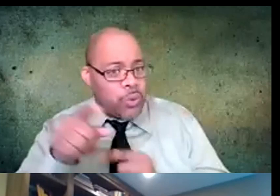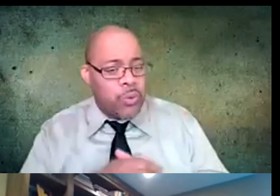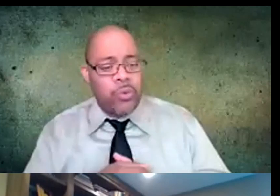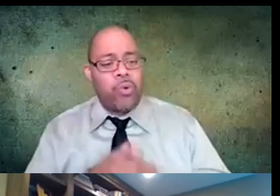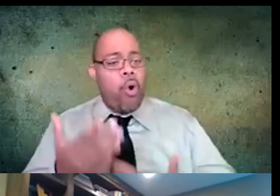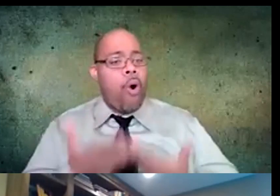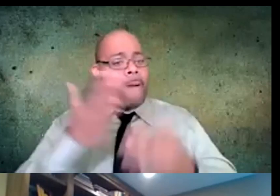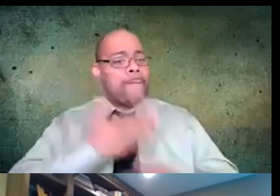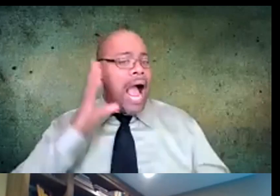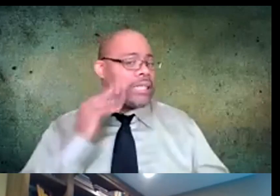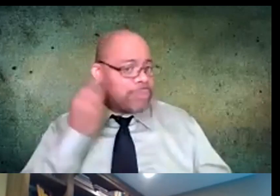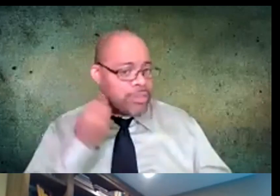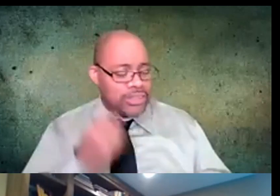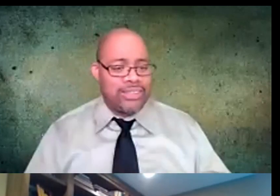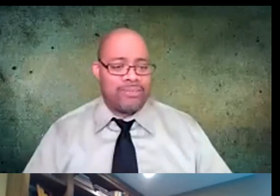my experience.